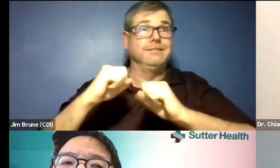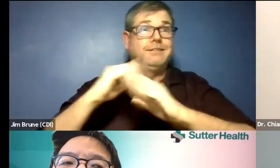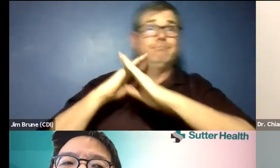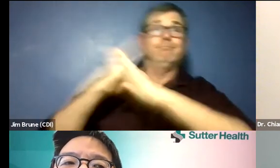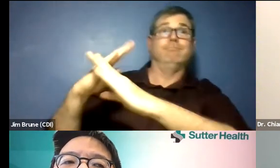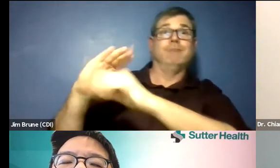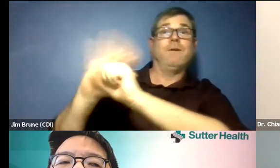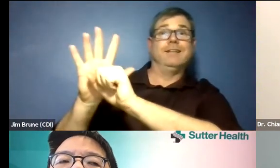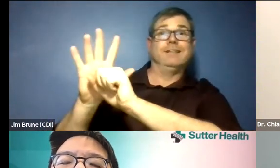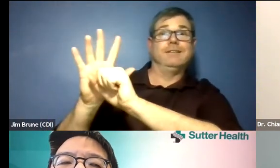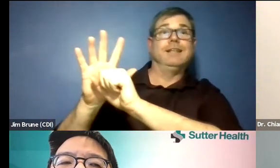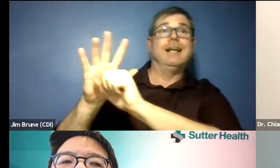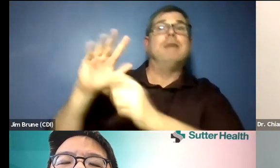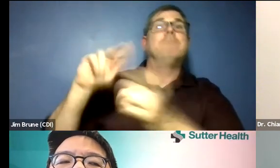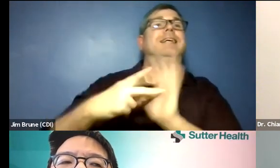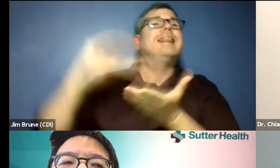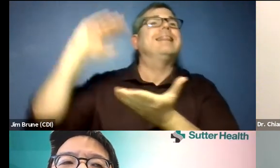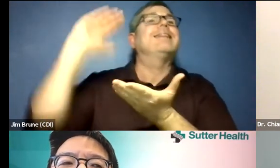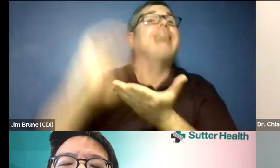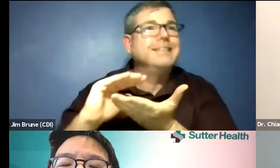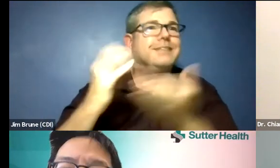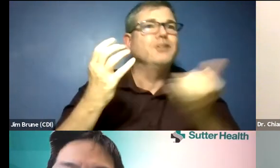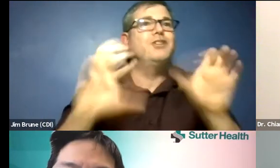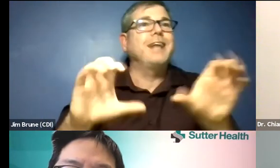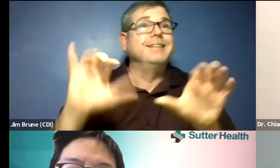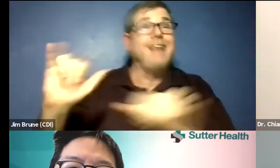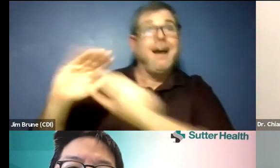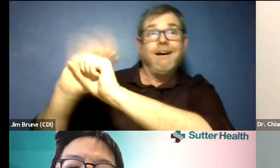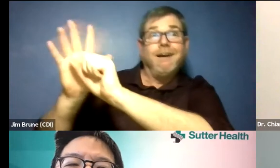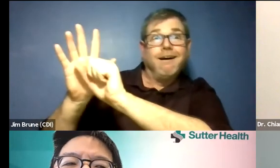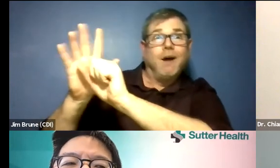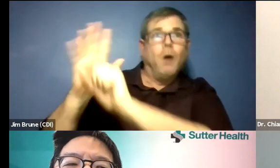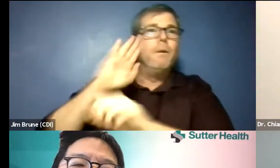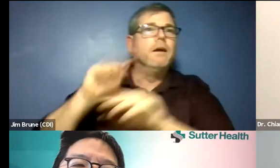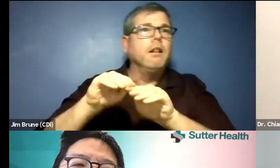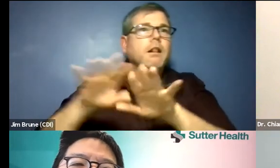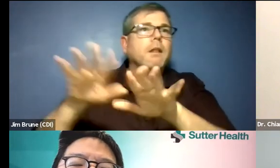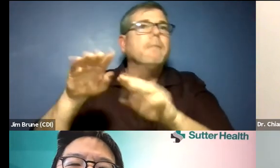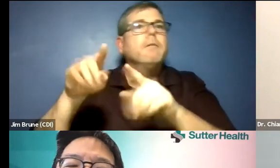to mutate in a way that may render them make